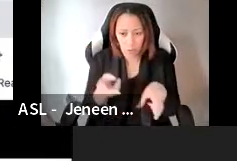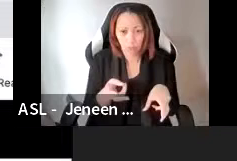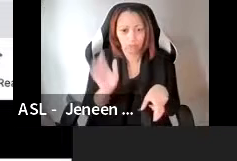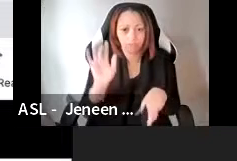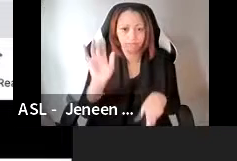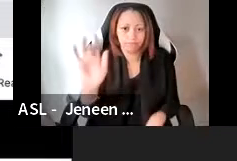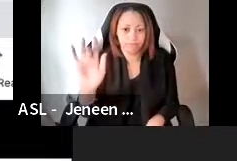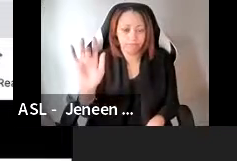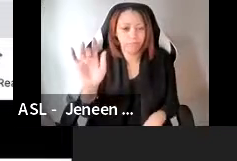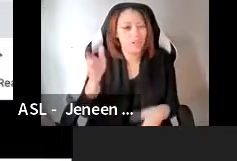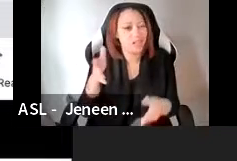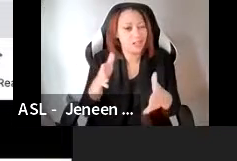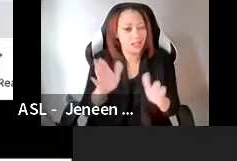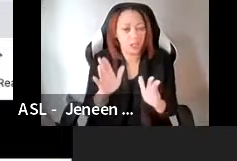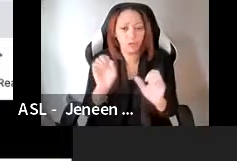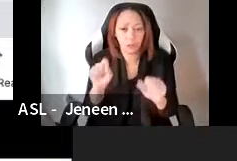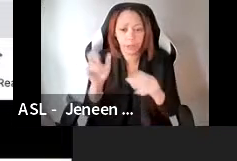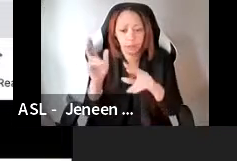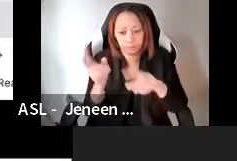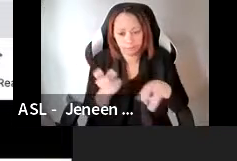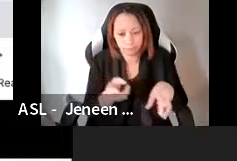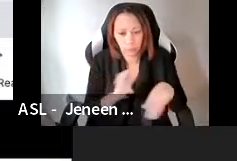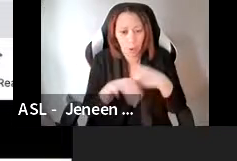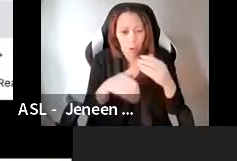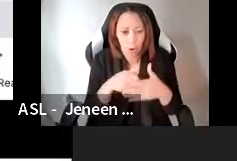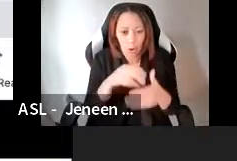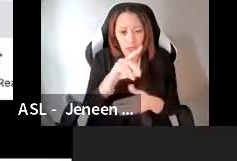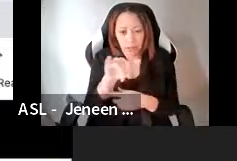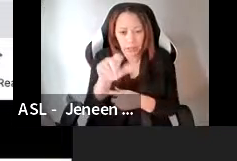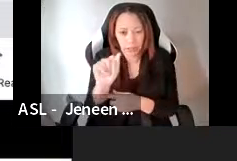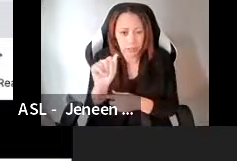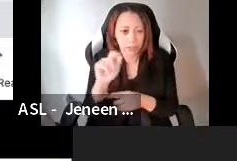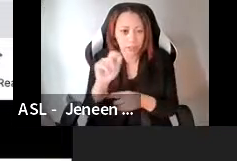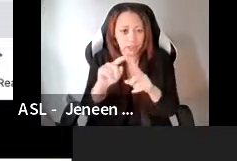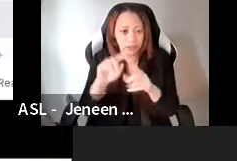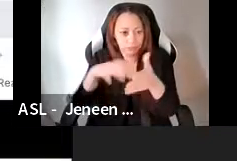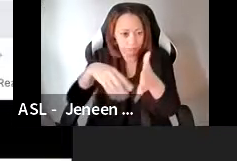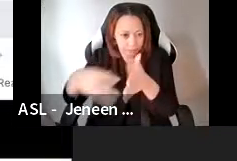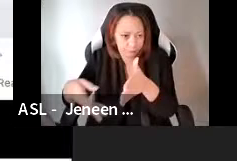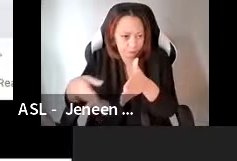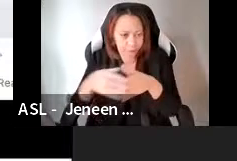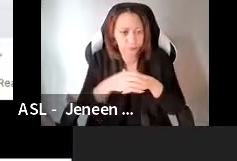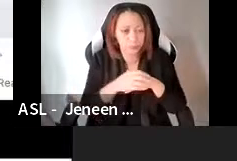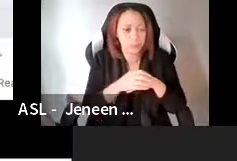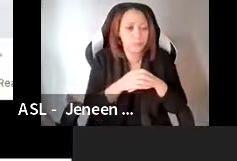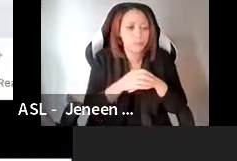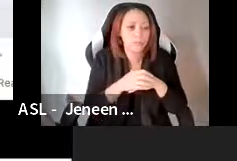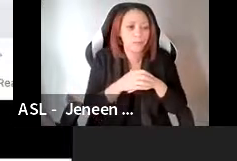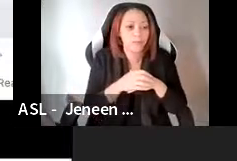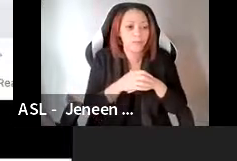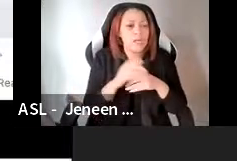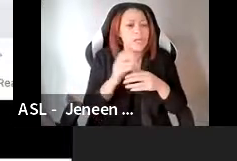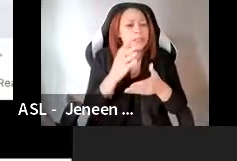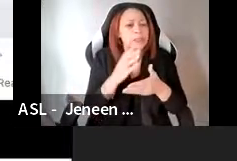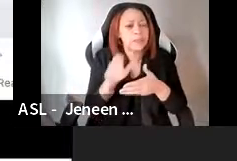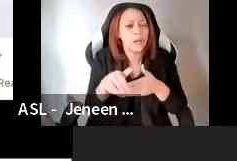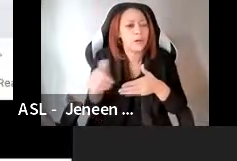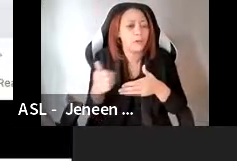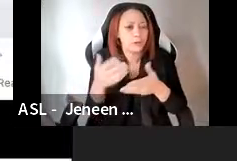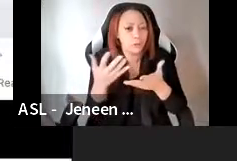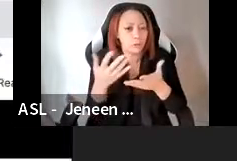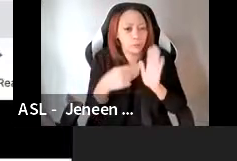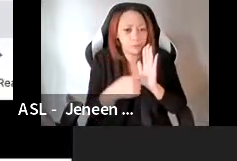that allows you to download all of the data in these data tables. Another feature that I want to highlight is the